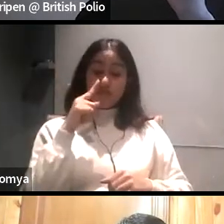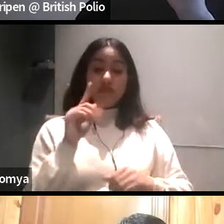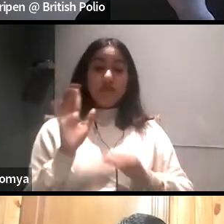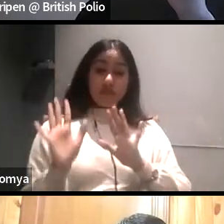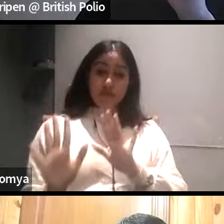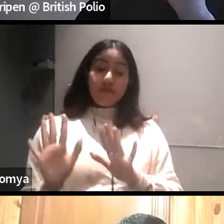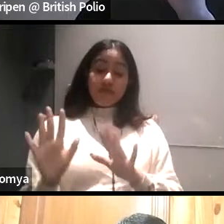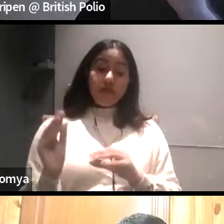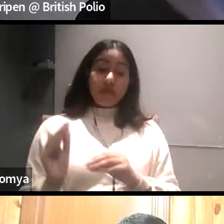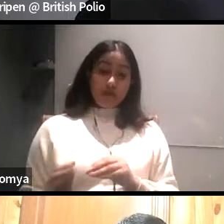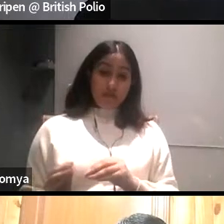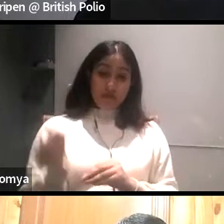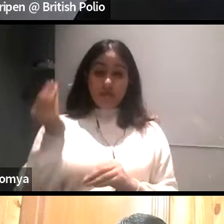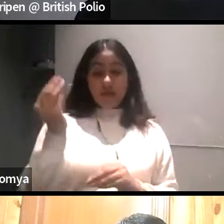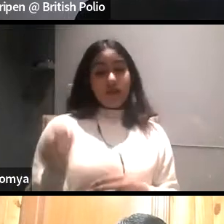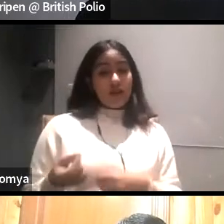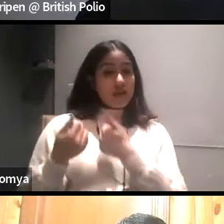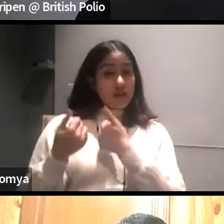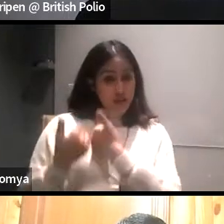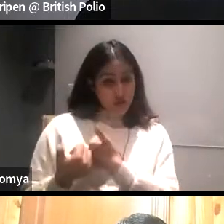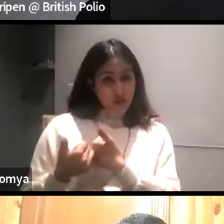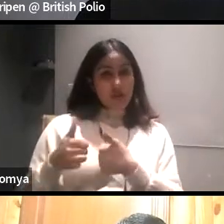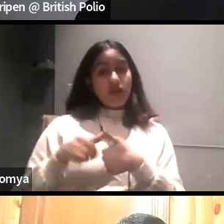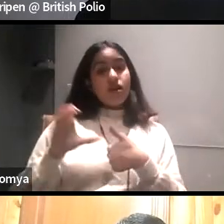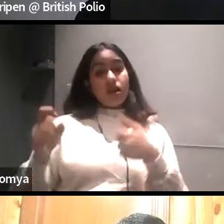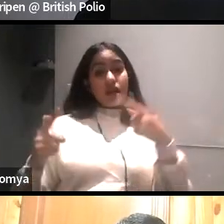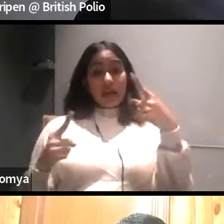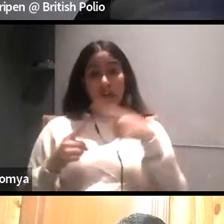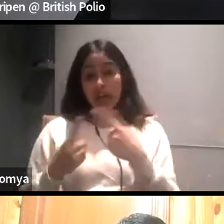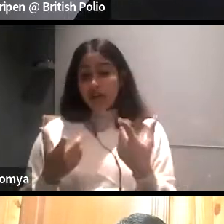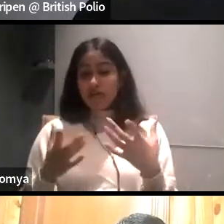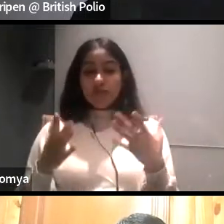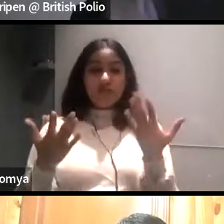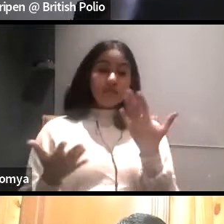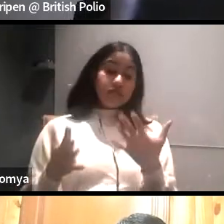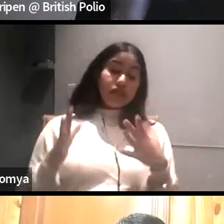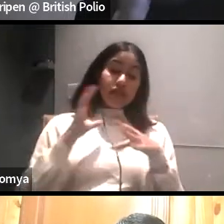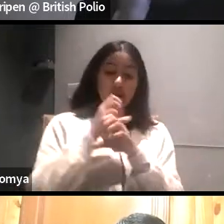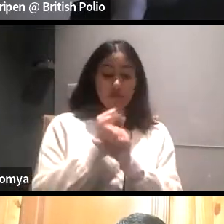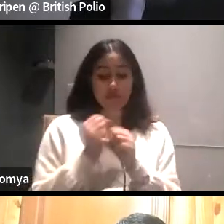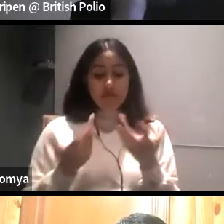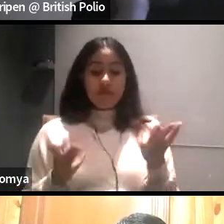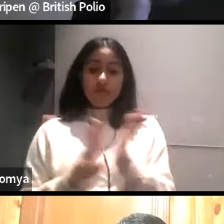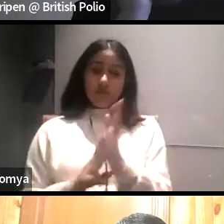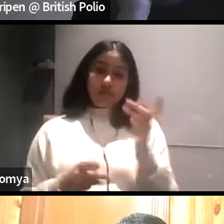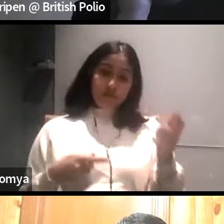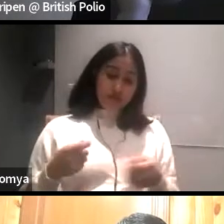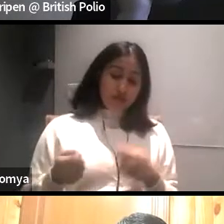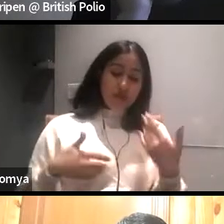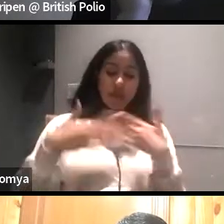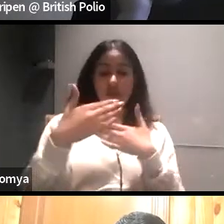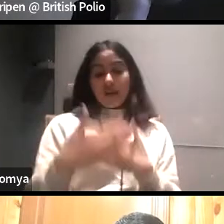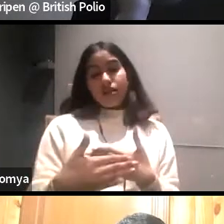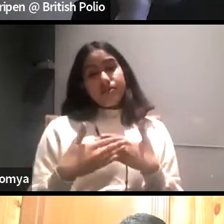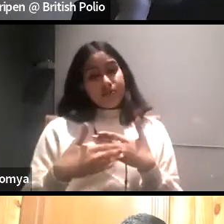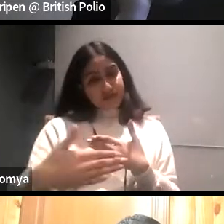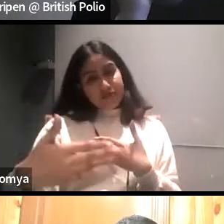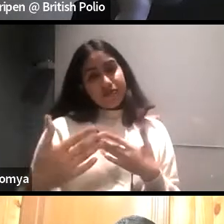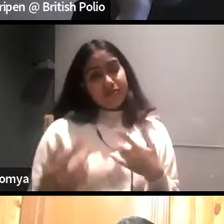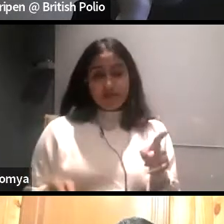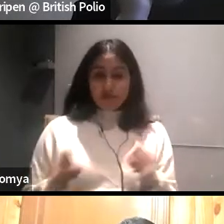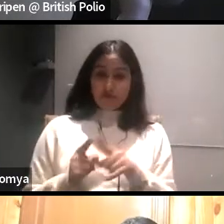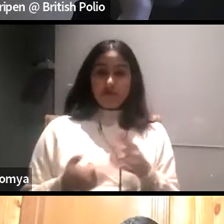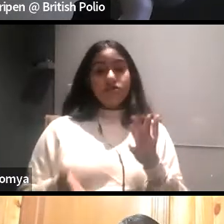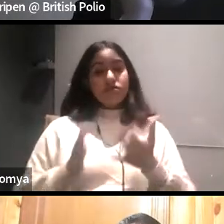are better, they are good at hiding or managing their limitations and those